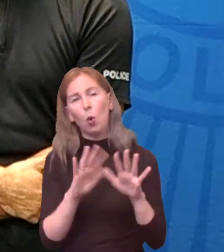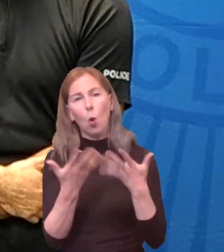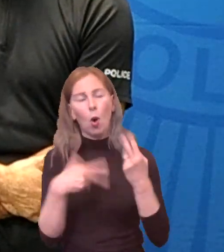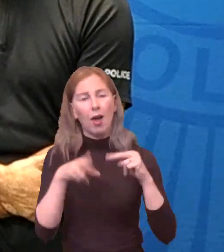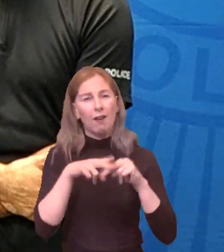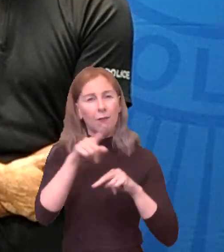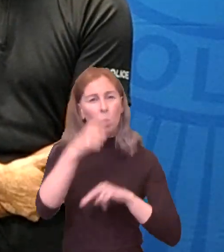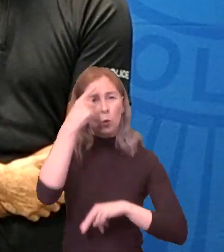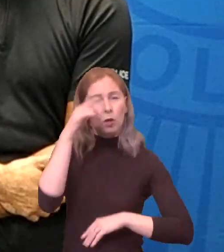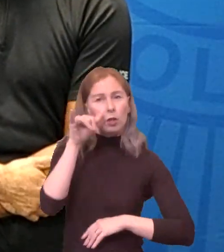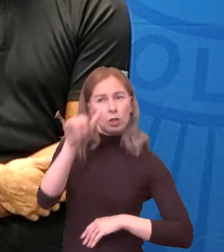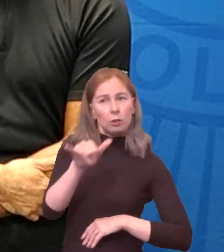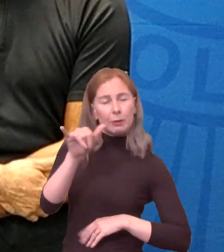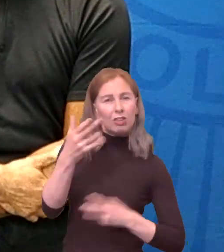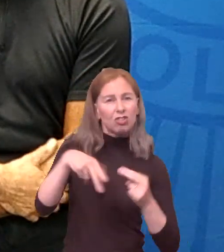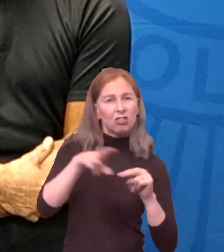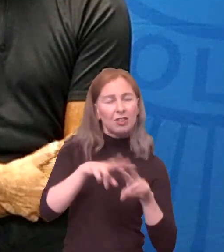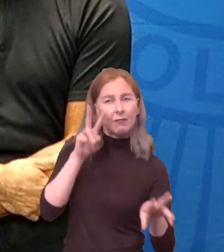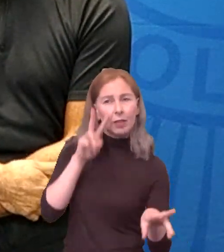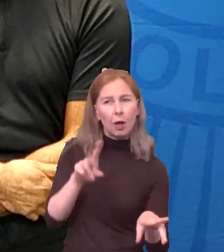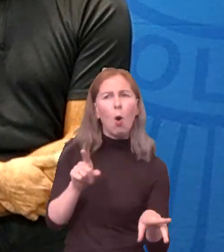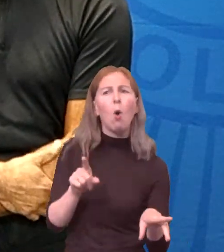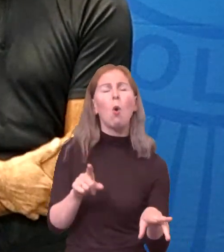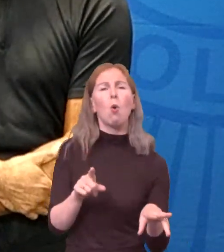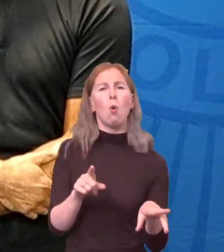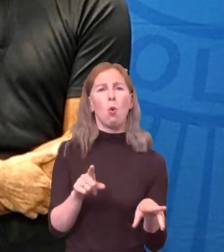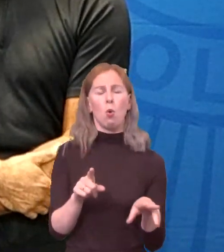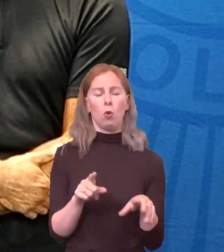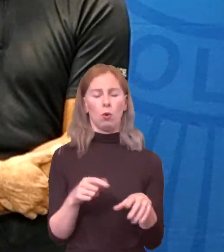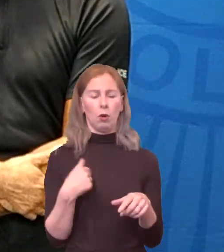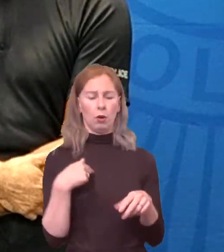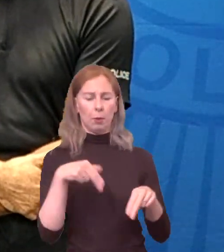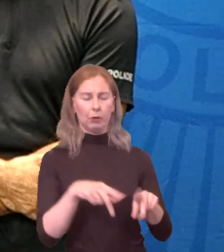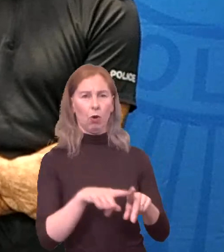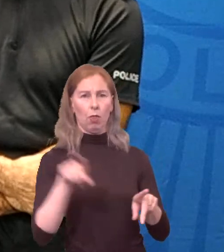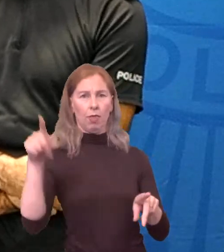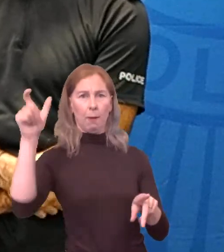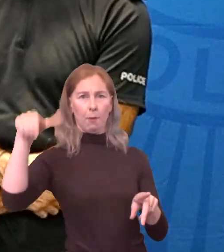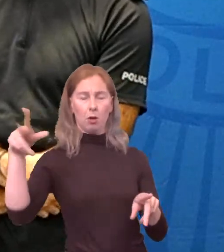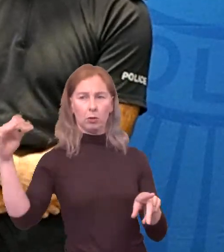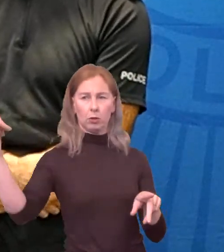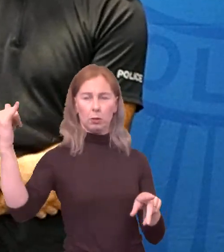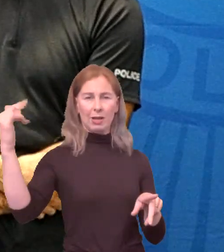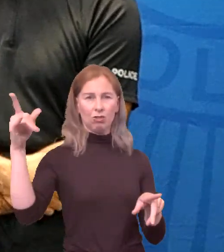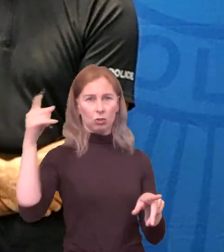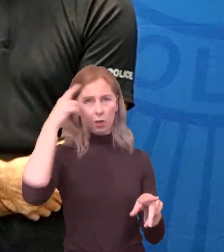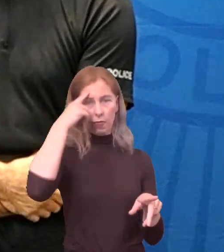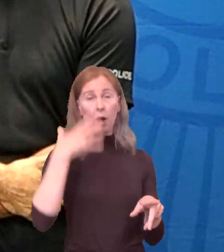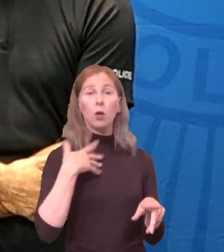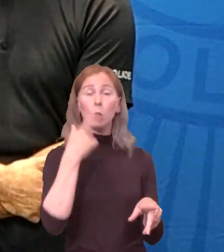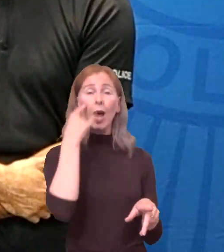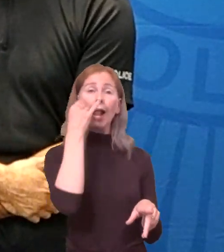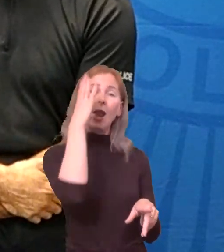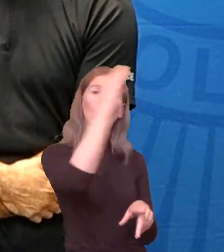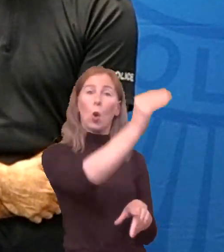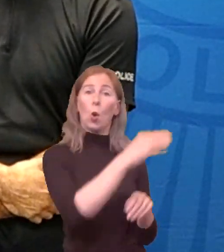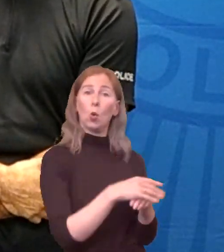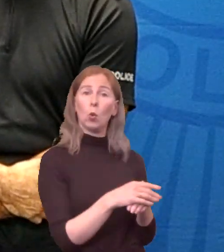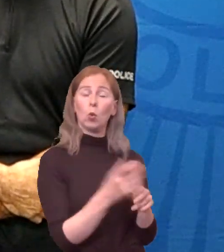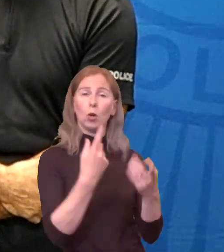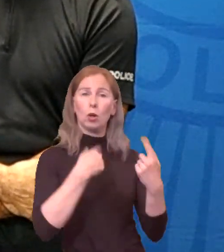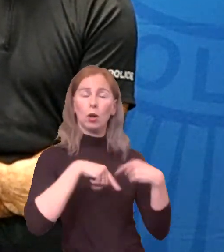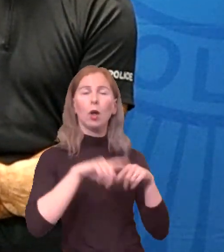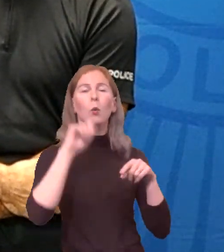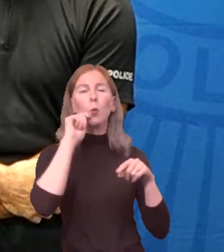instances in car parks if someone's paying attention to your dog. We're more than happy to receive that call so we can submit the intel and look at the